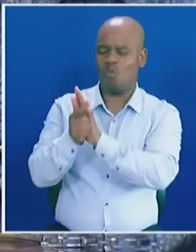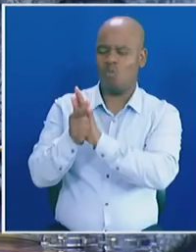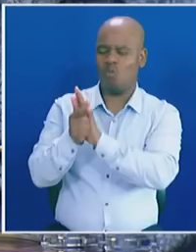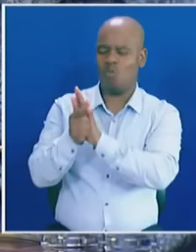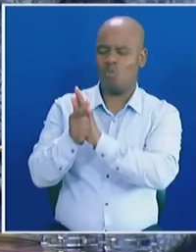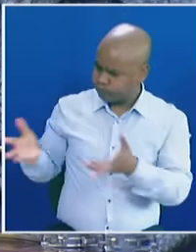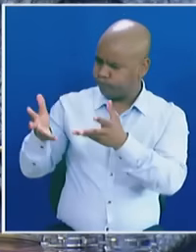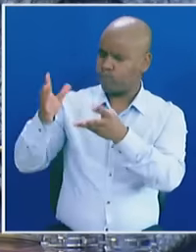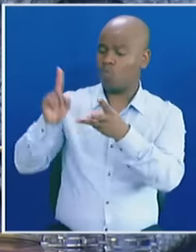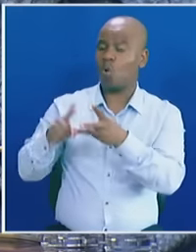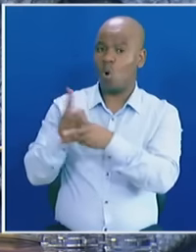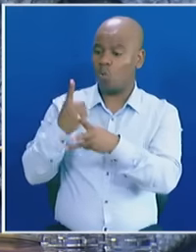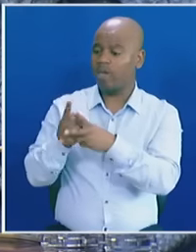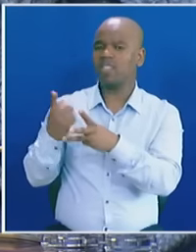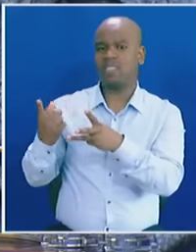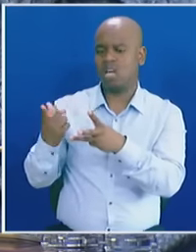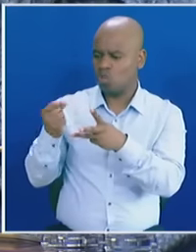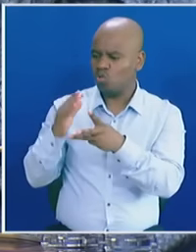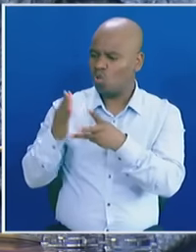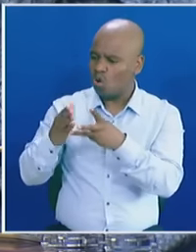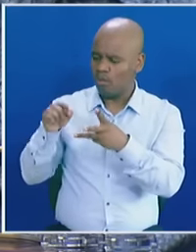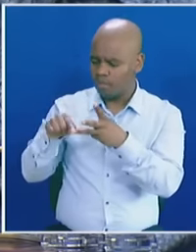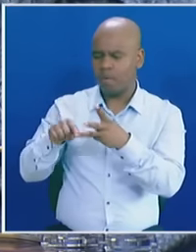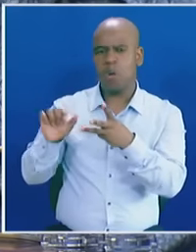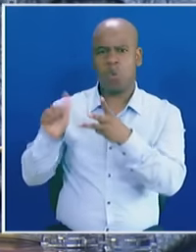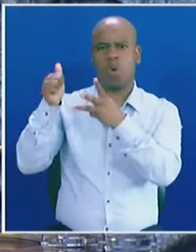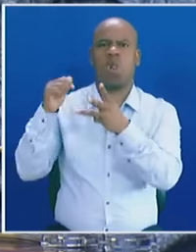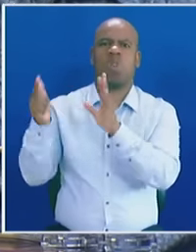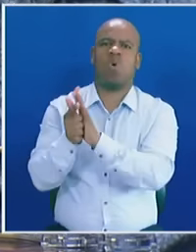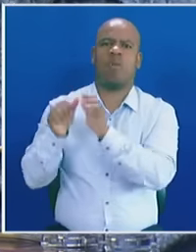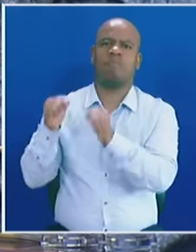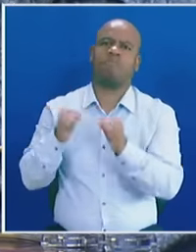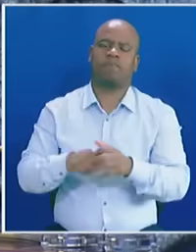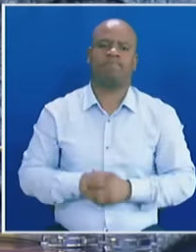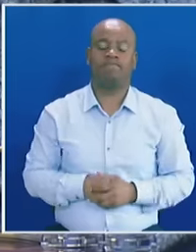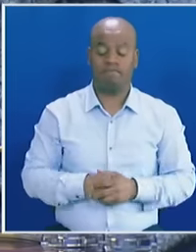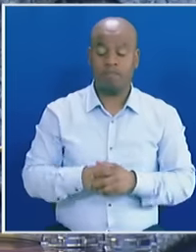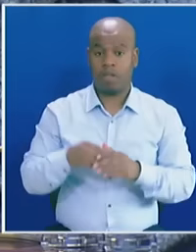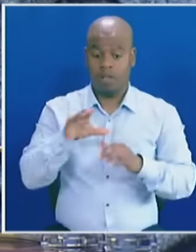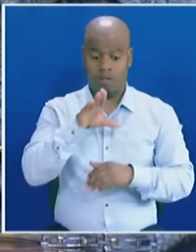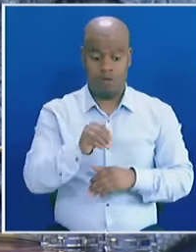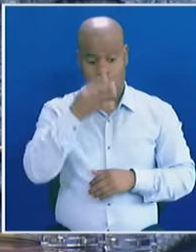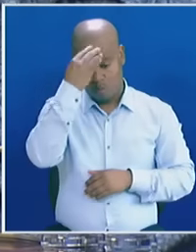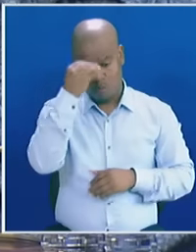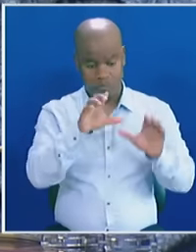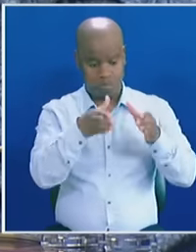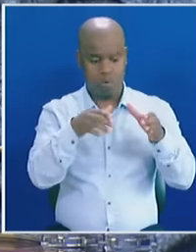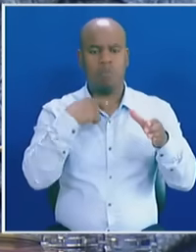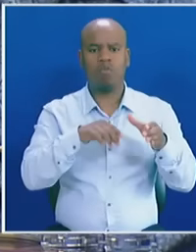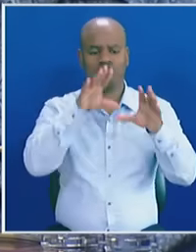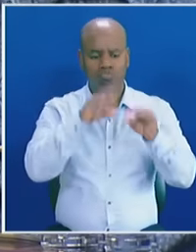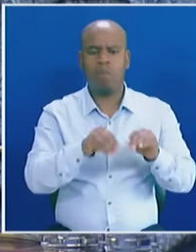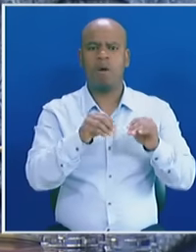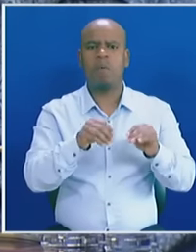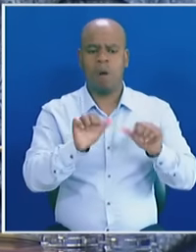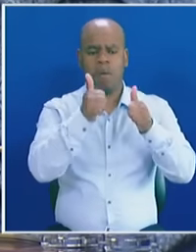at all times. South Africa's intelligence community ceased to exist the day the men of integrity who warned